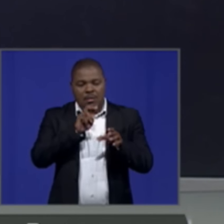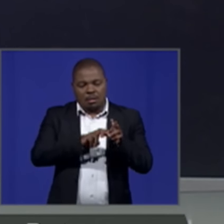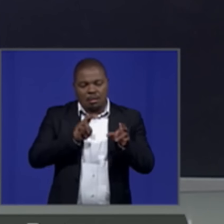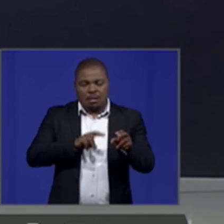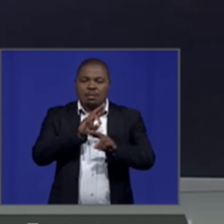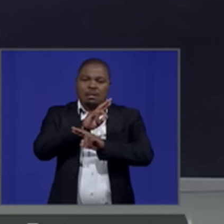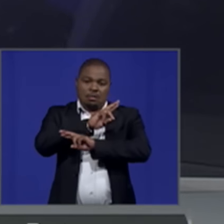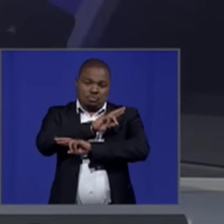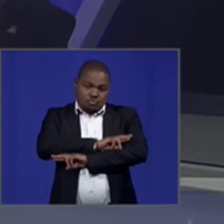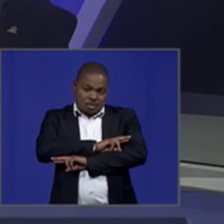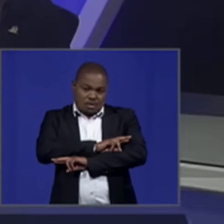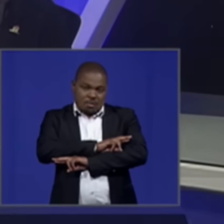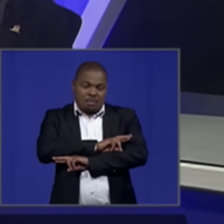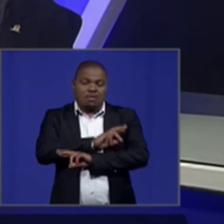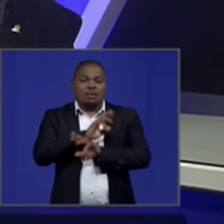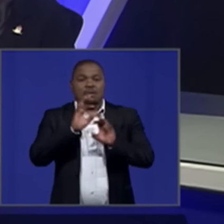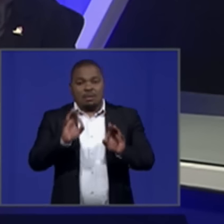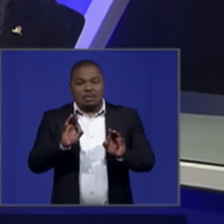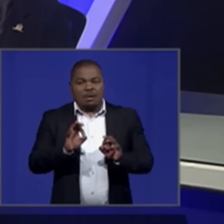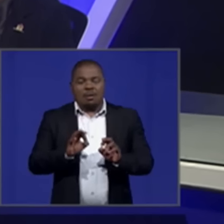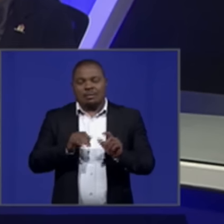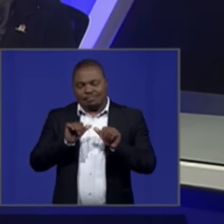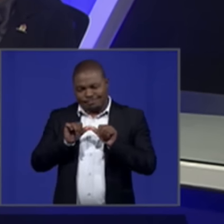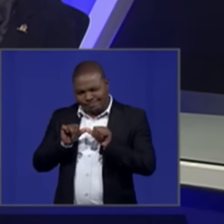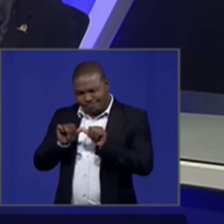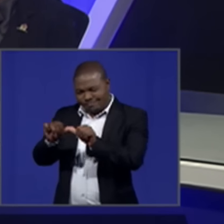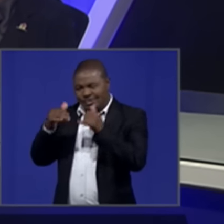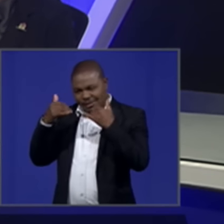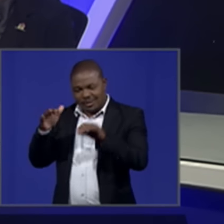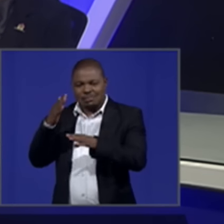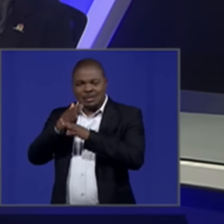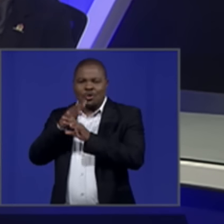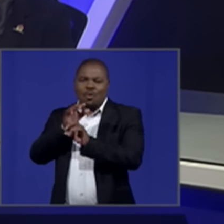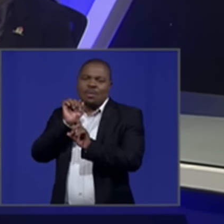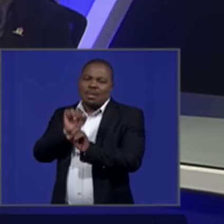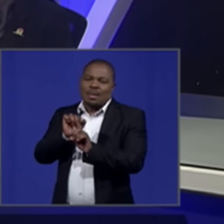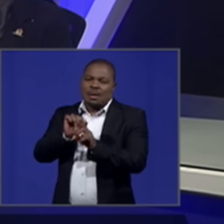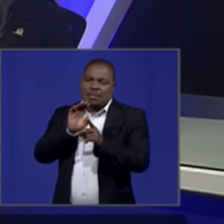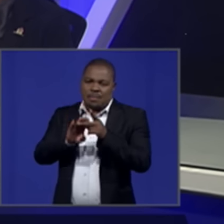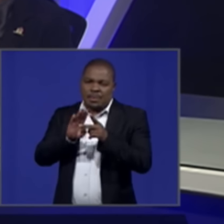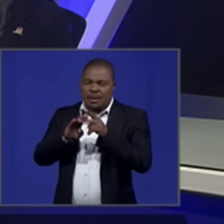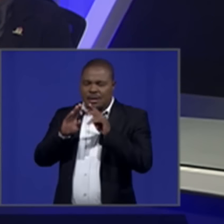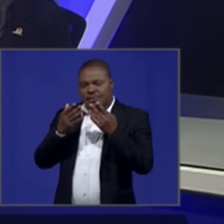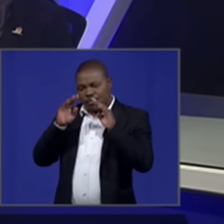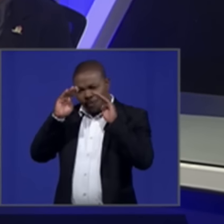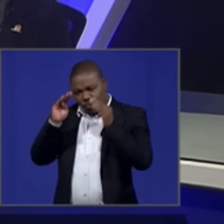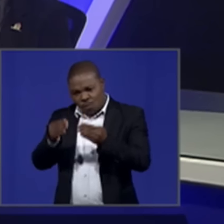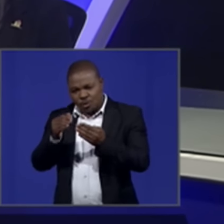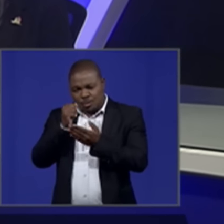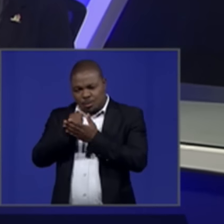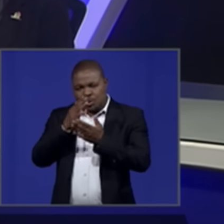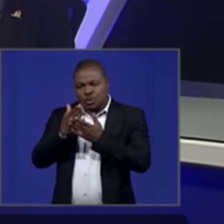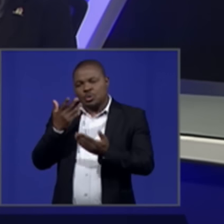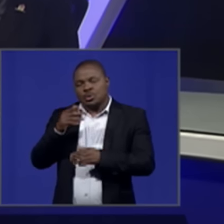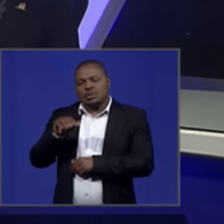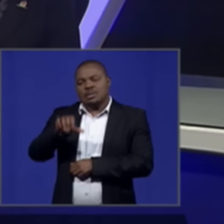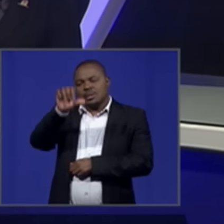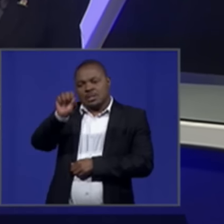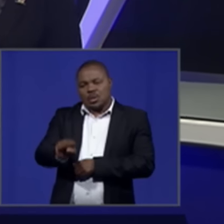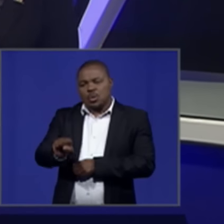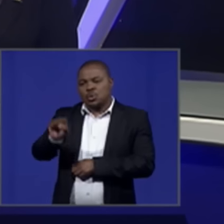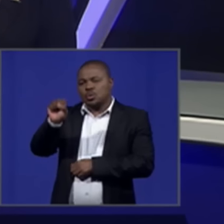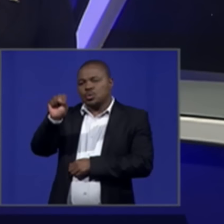a retire a dula fatshe o tswela pele ka mosebetsi a shebane le utlisa khutso le khotso South Sudan,